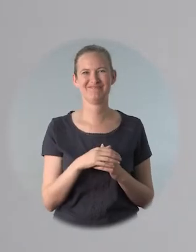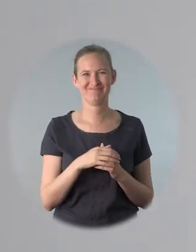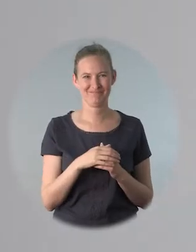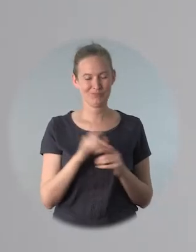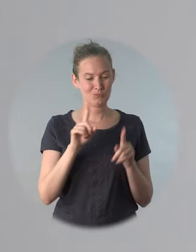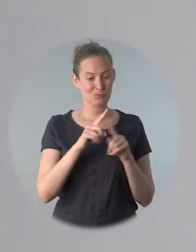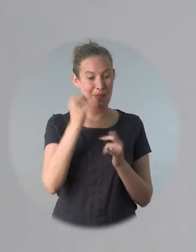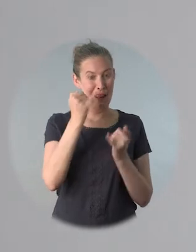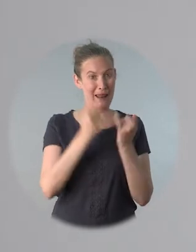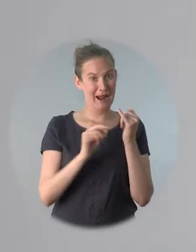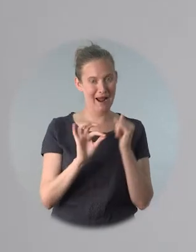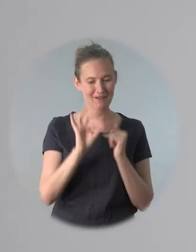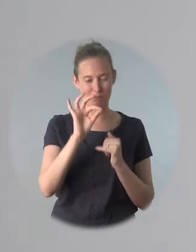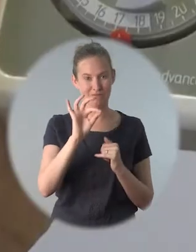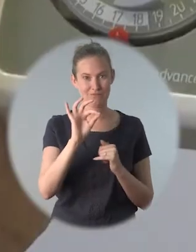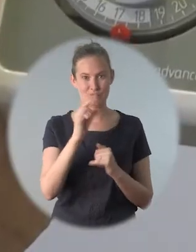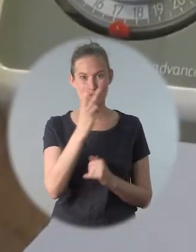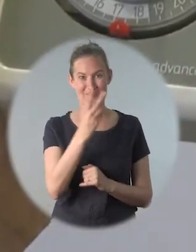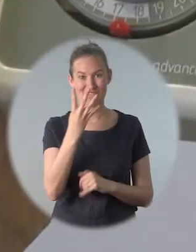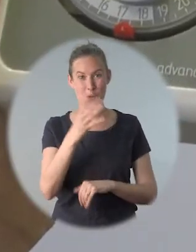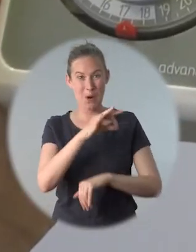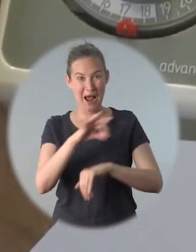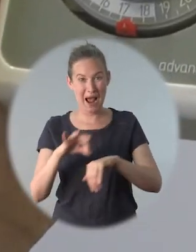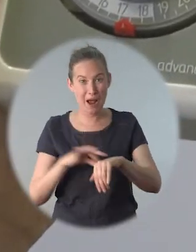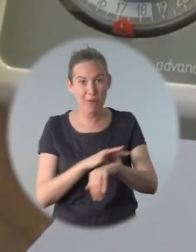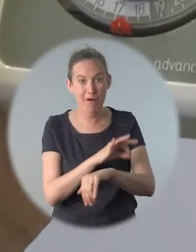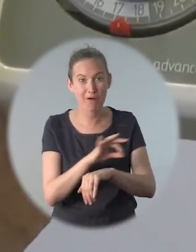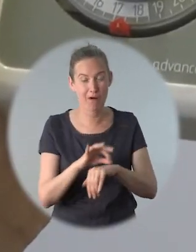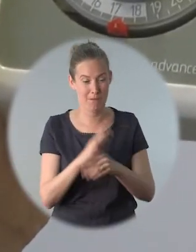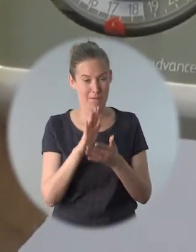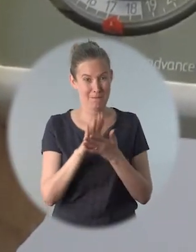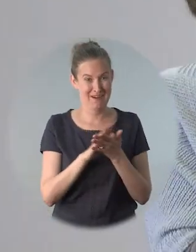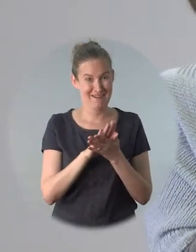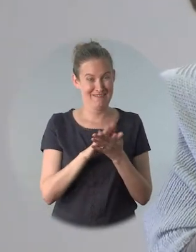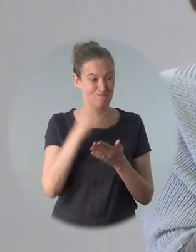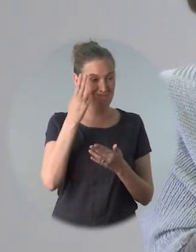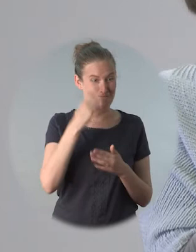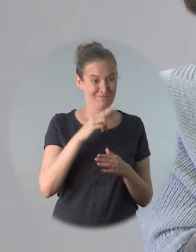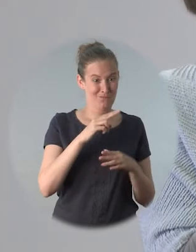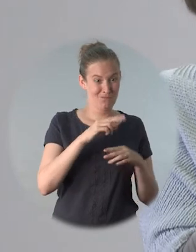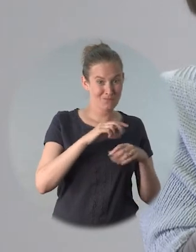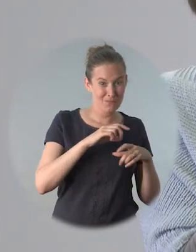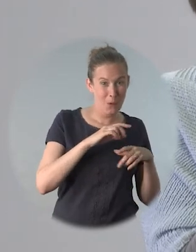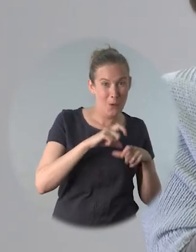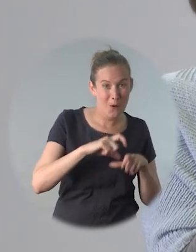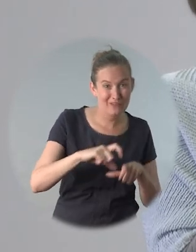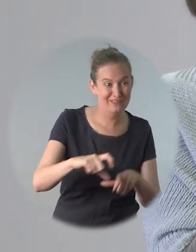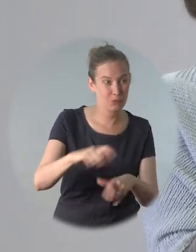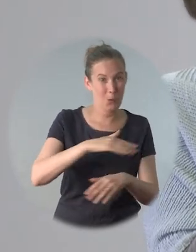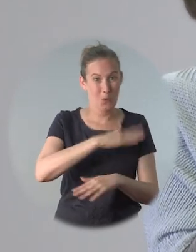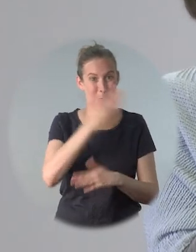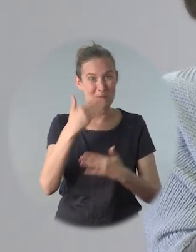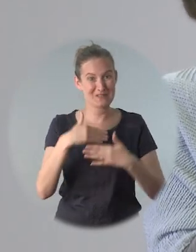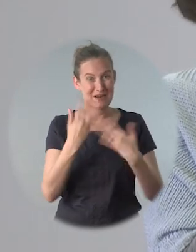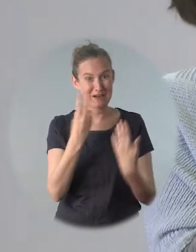being called all day, it's called once. And the final setting we've got is 24 hours. On some programmers, that's called continuous